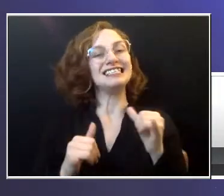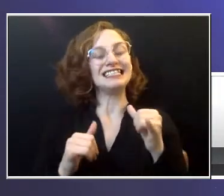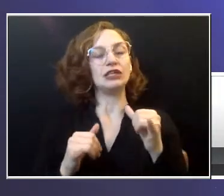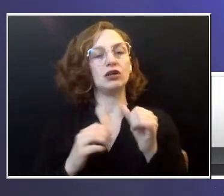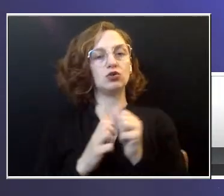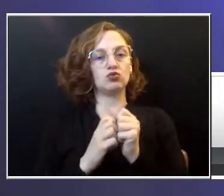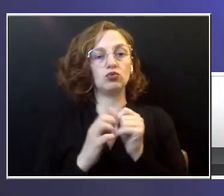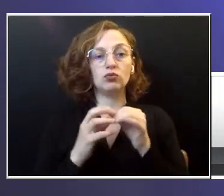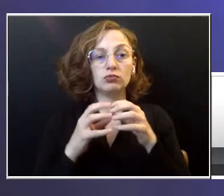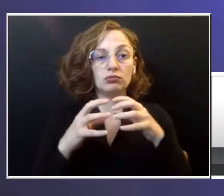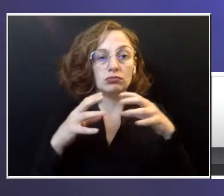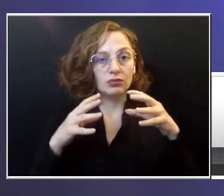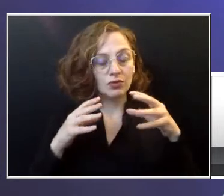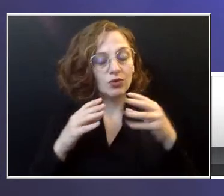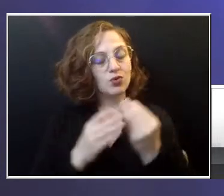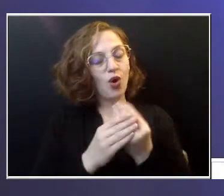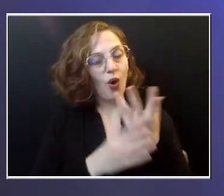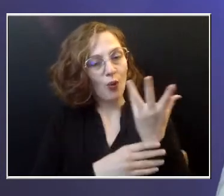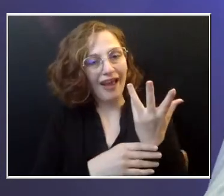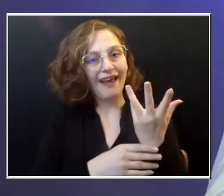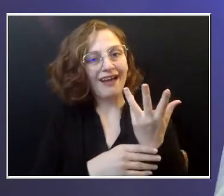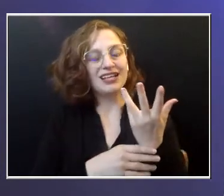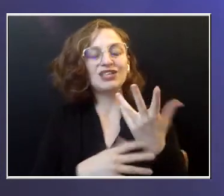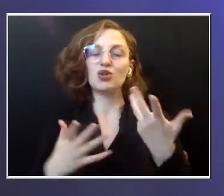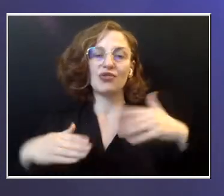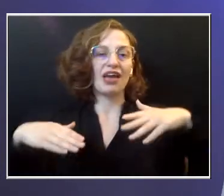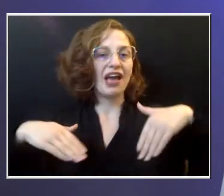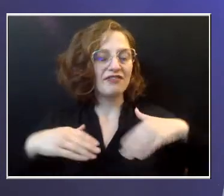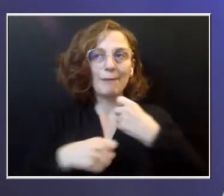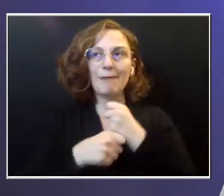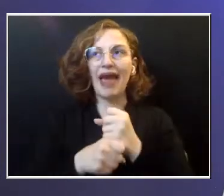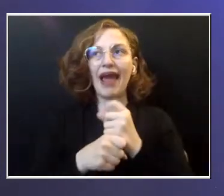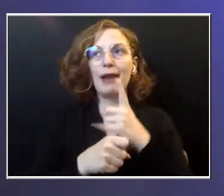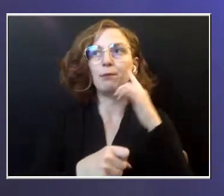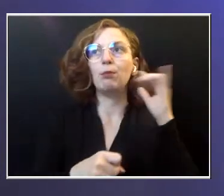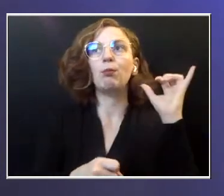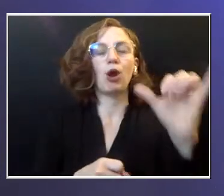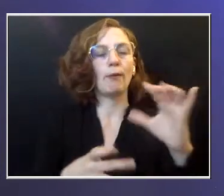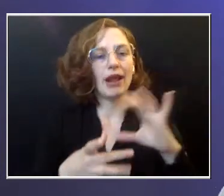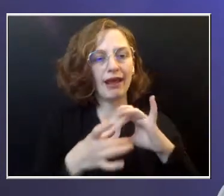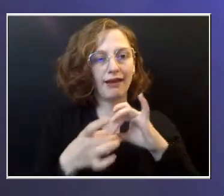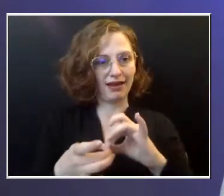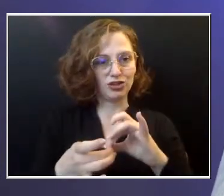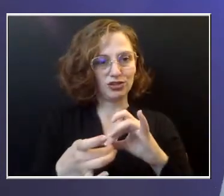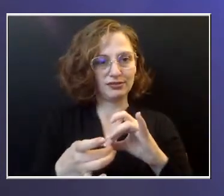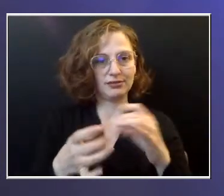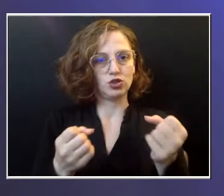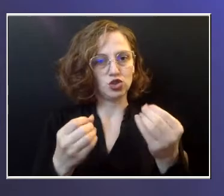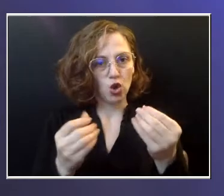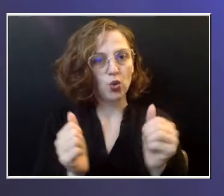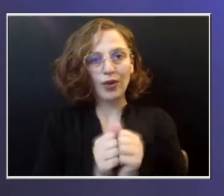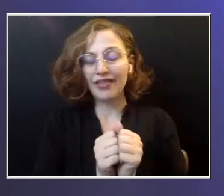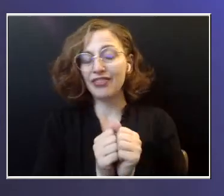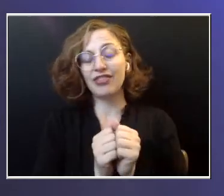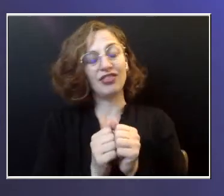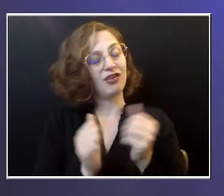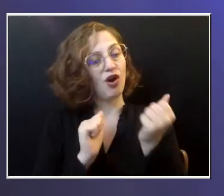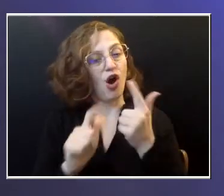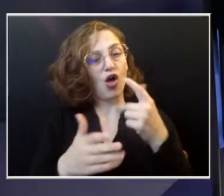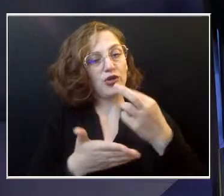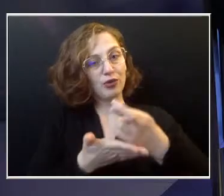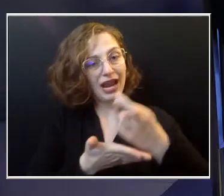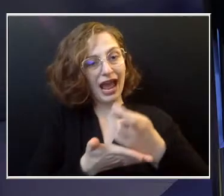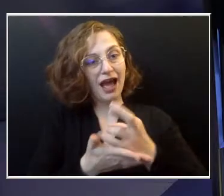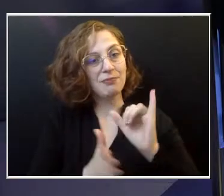all that recovery, rehab, physical therapy, speech therapy, just showing his brain is continuing to heal, continuing to improve. Well, yeah, on that